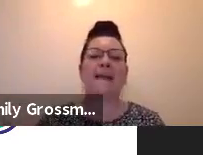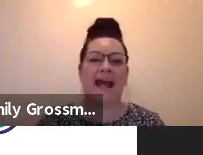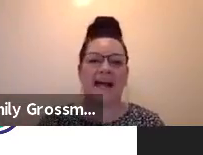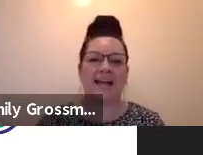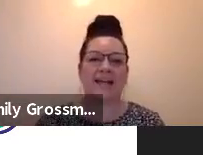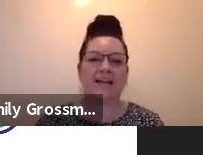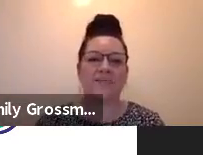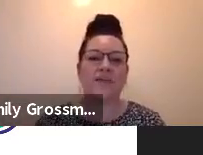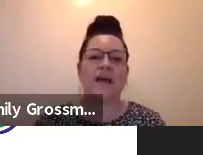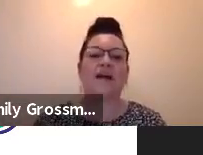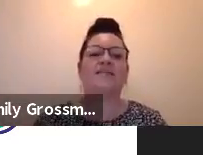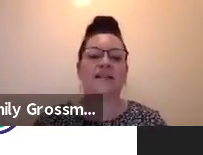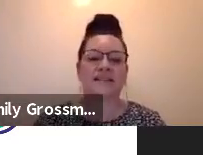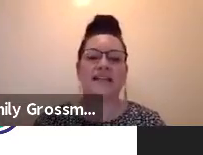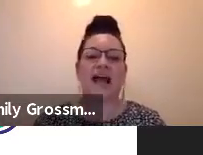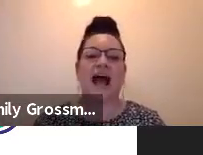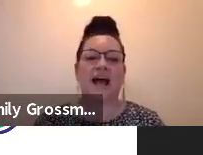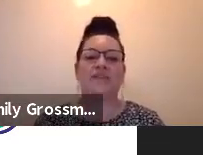The man